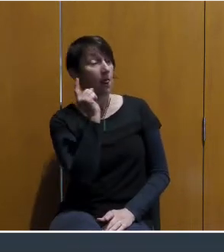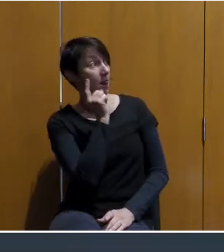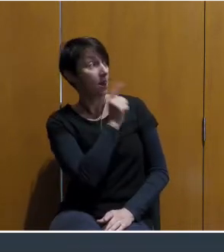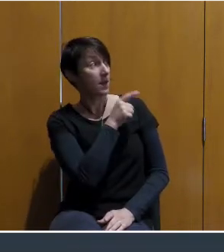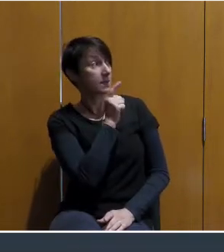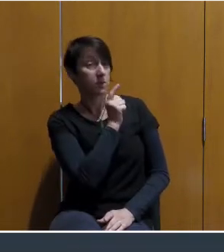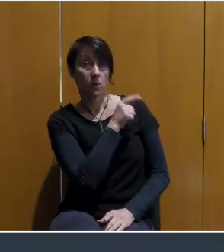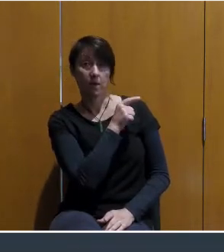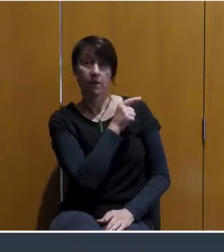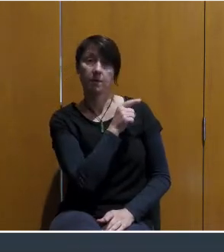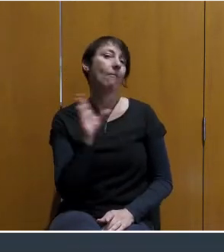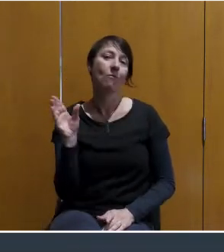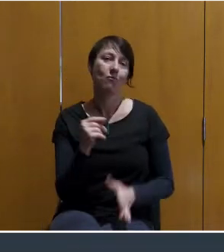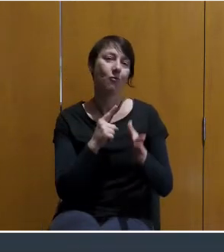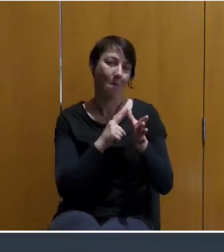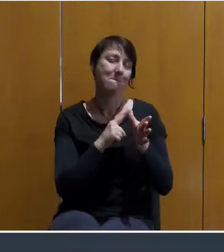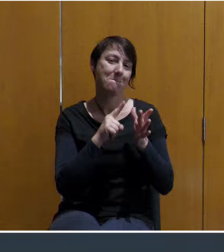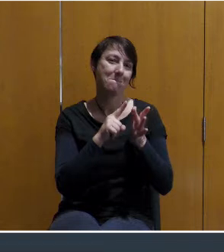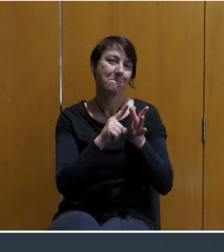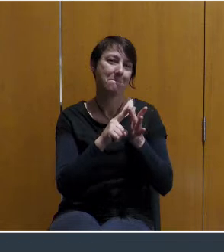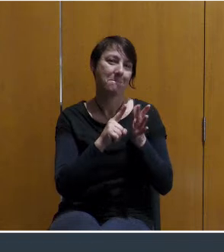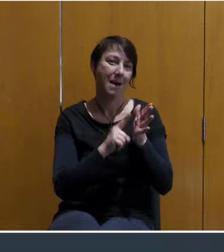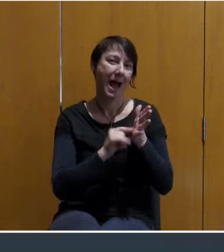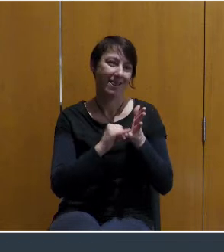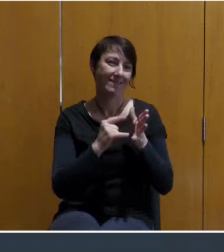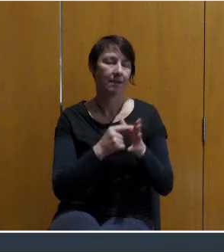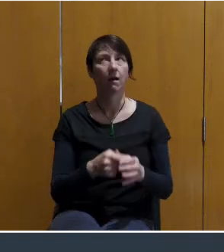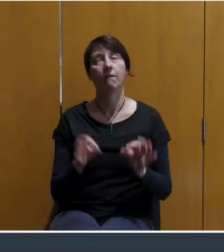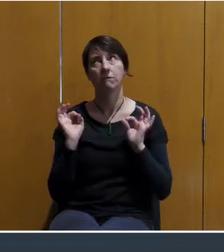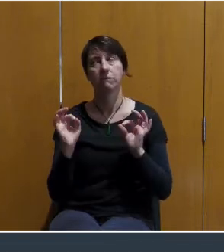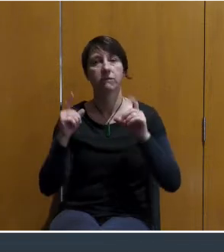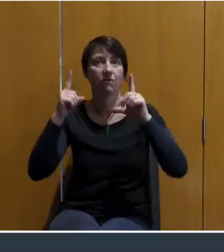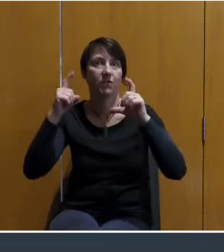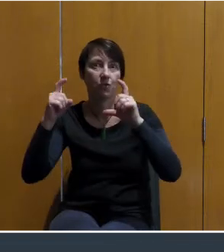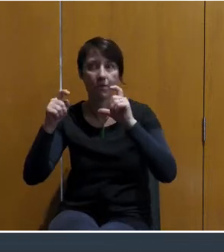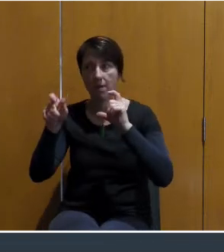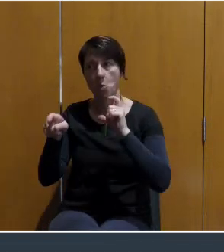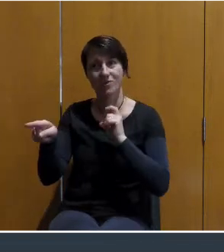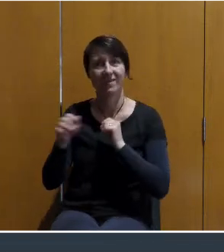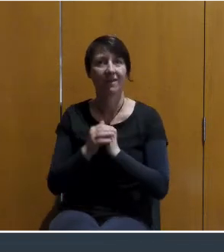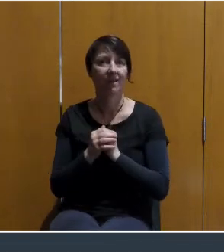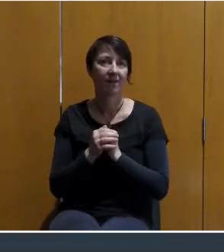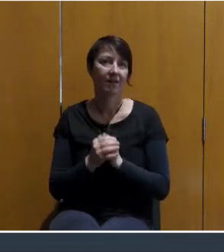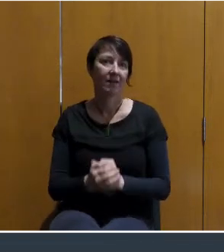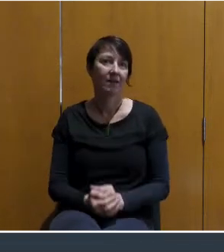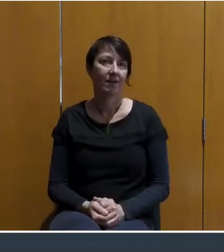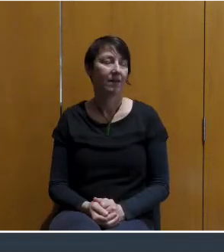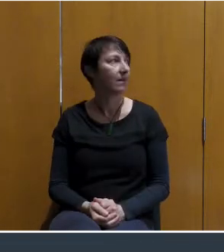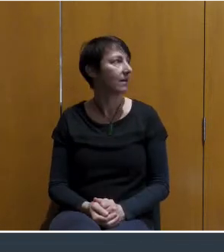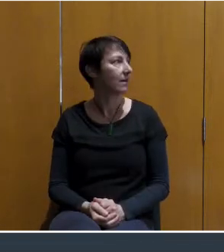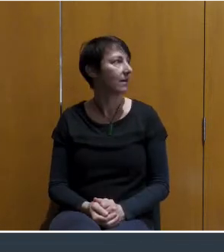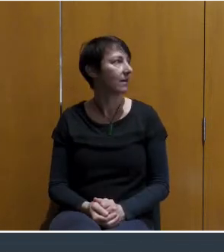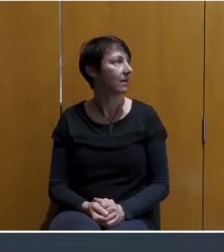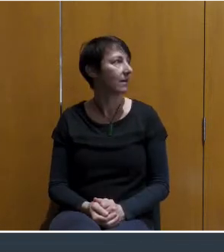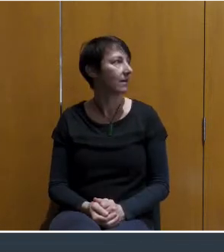this is from Ailsa. She's a fabulous photographer. This is in today a dog ate